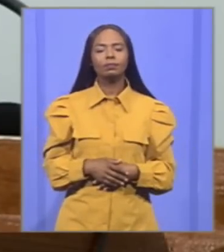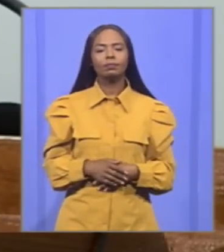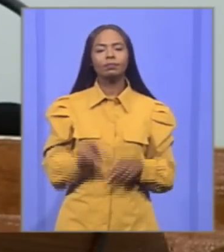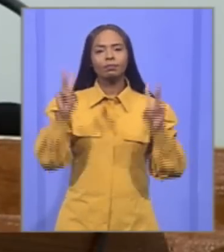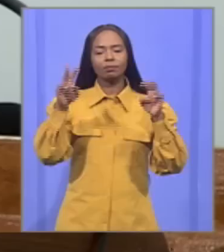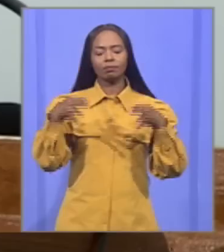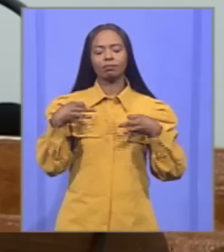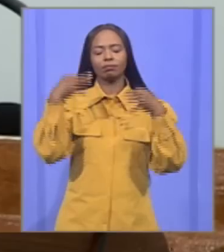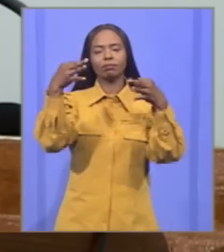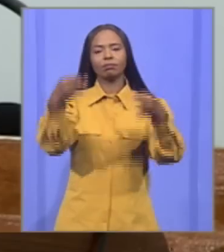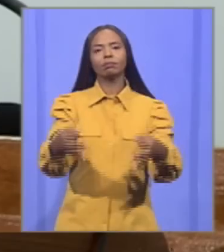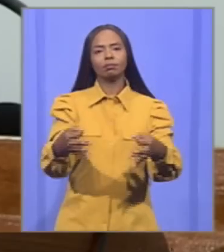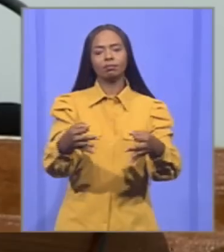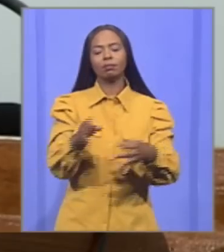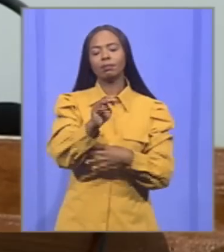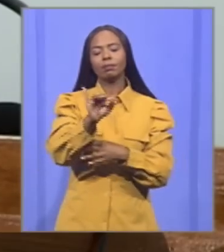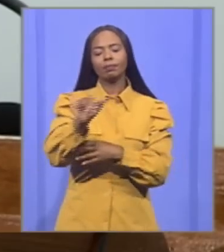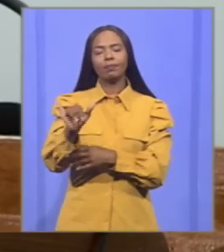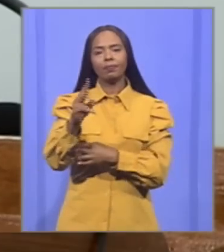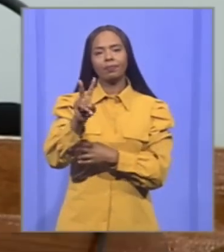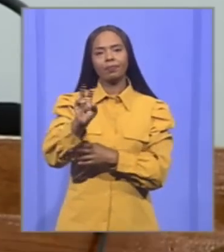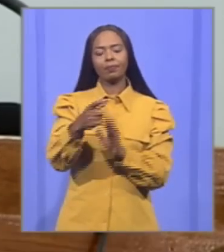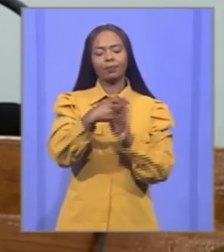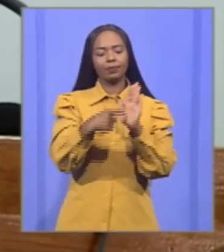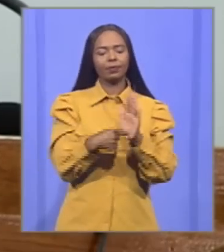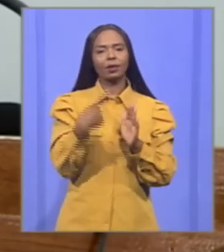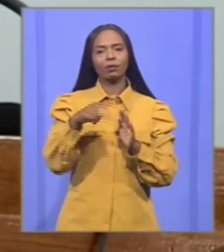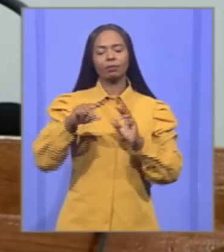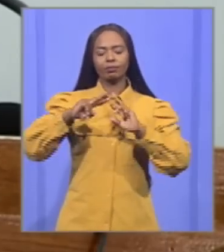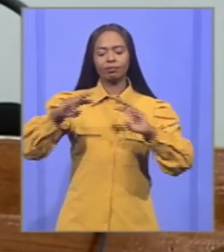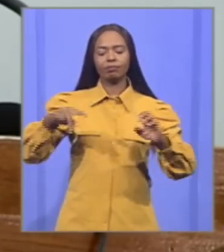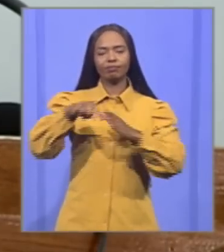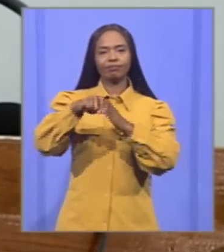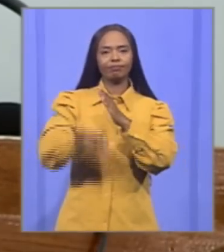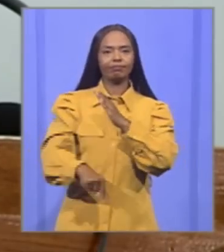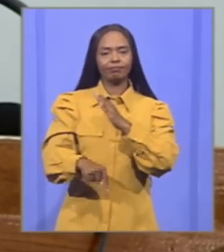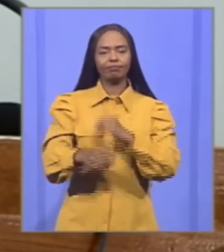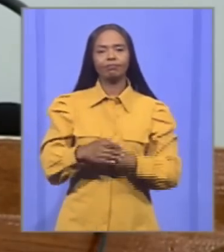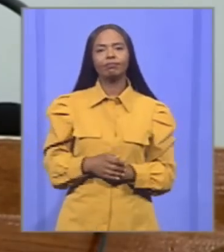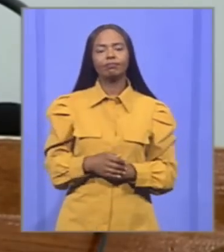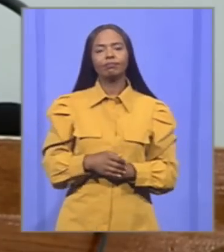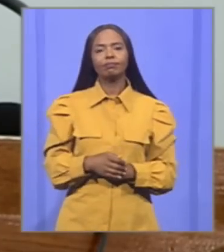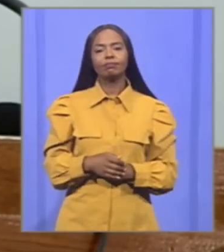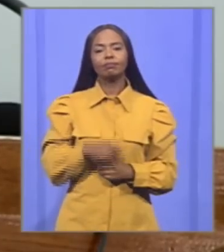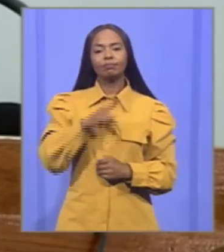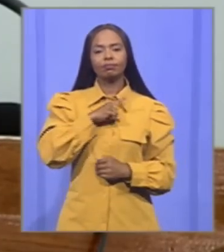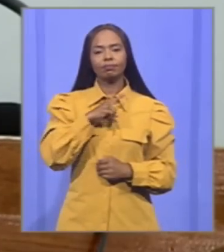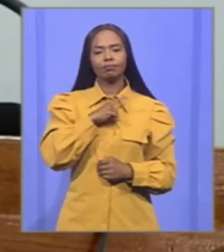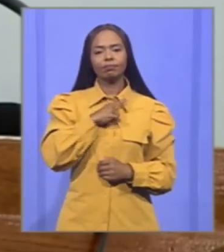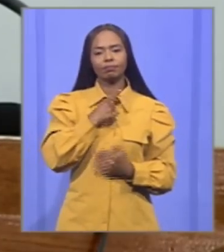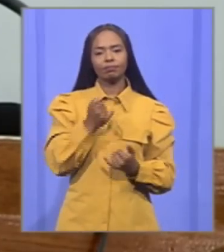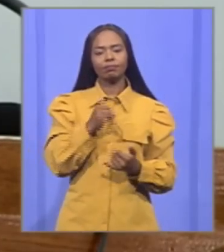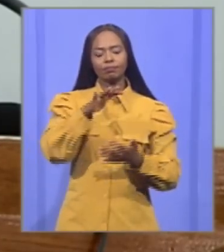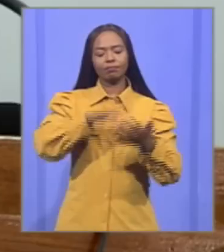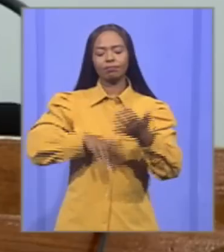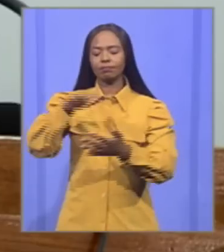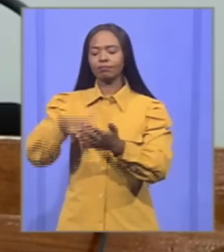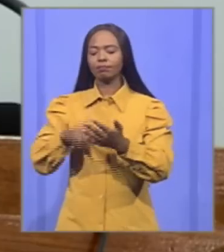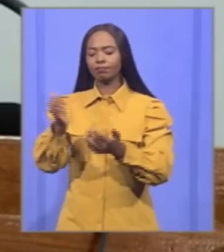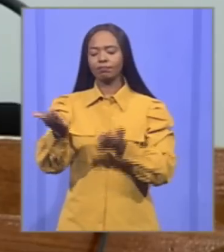the 20th of May for further investigations. The matter is postponed finally for same witnesses' statements and